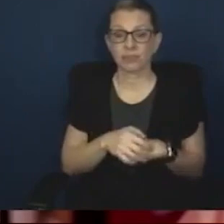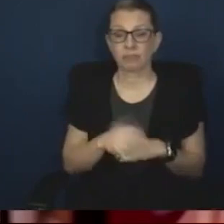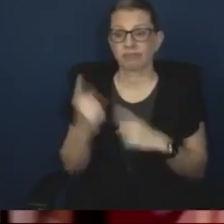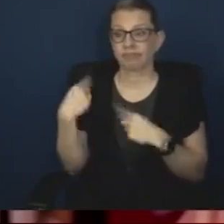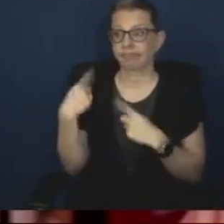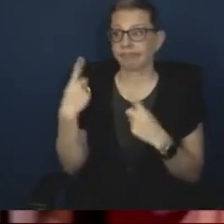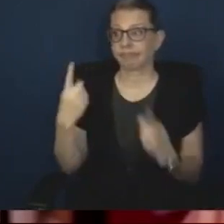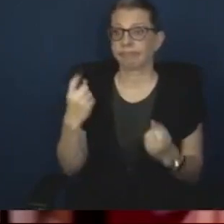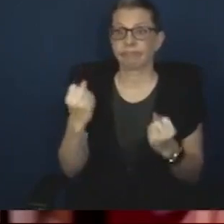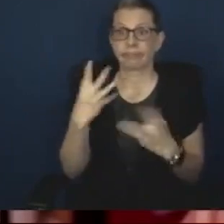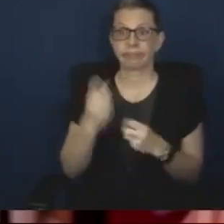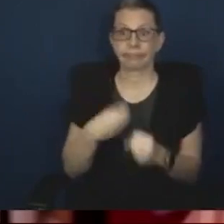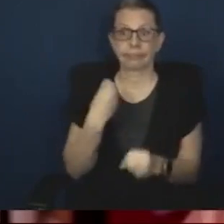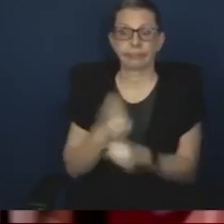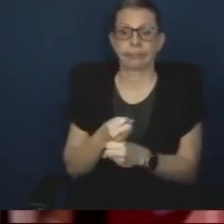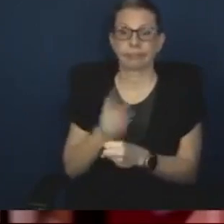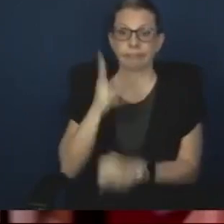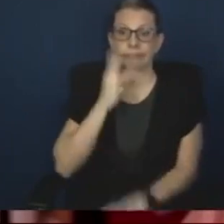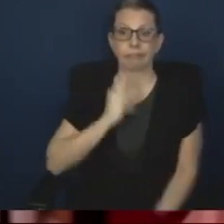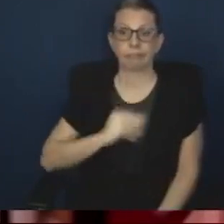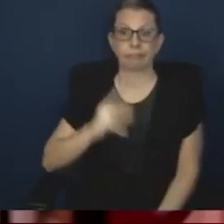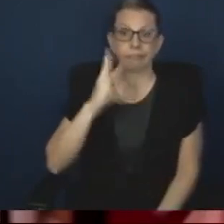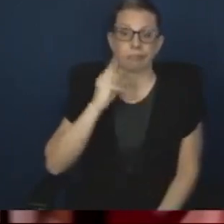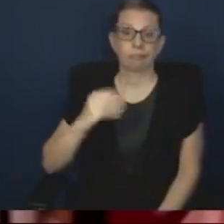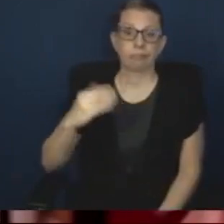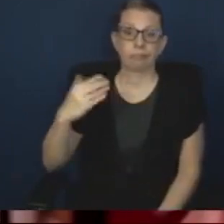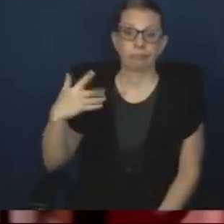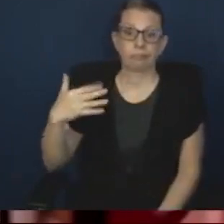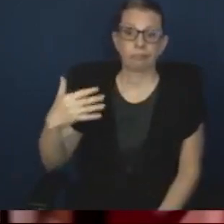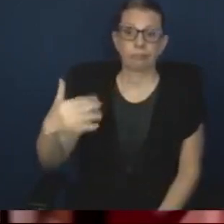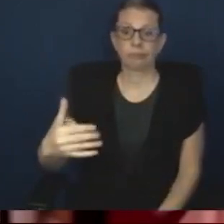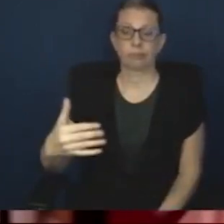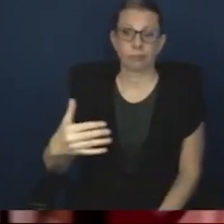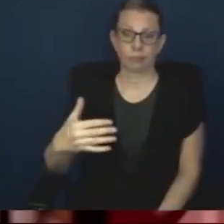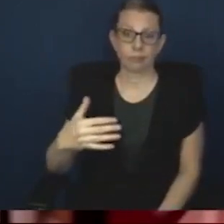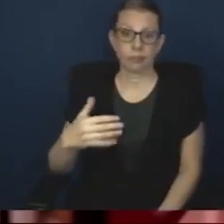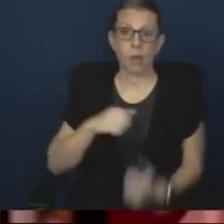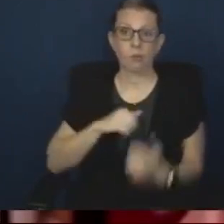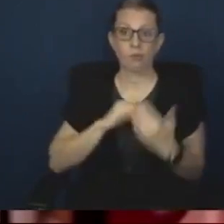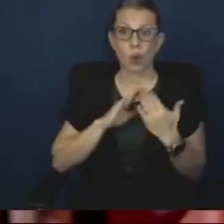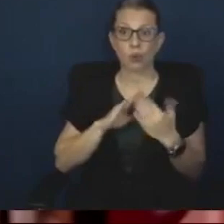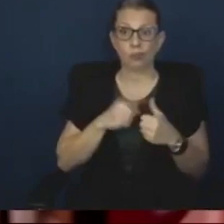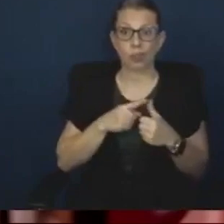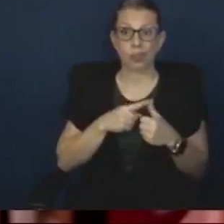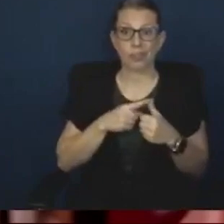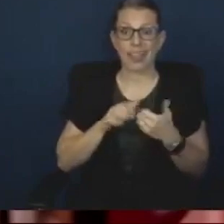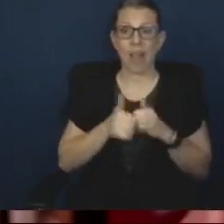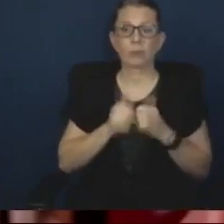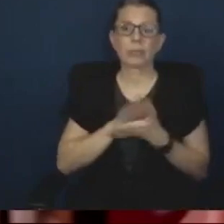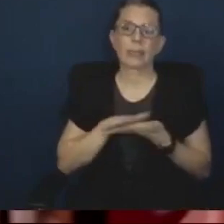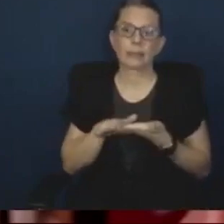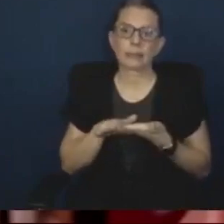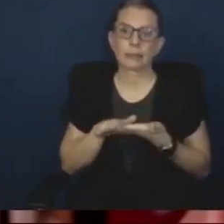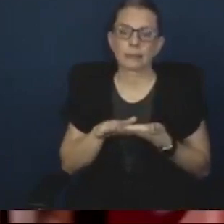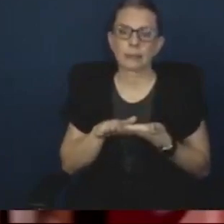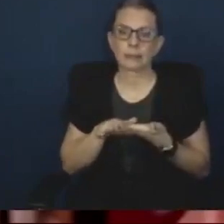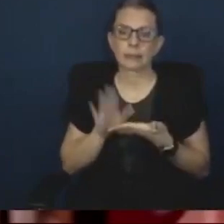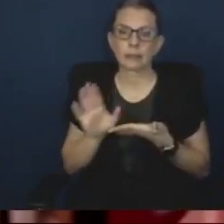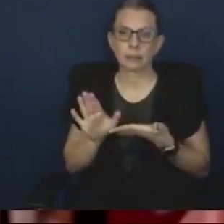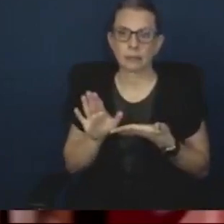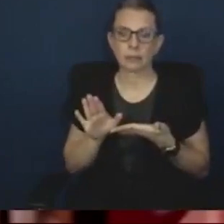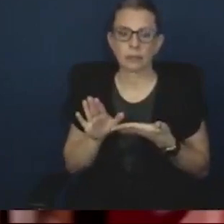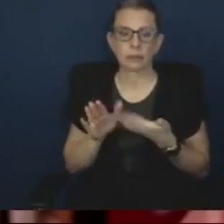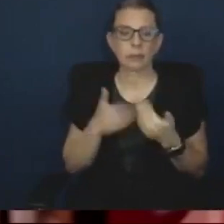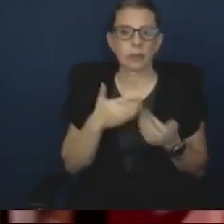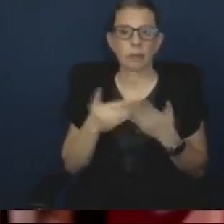years. And I think the primary approach is to be nice. Just no matter how